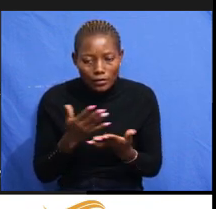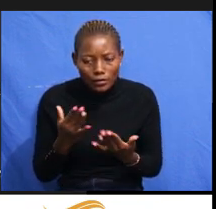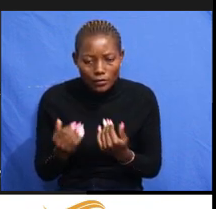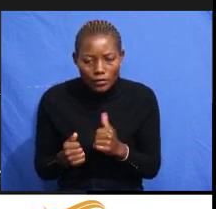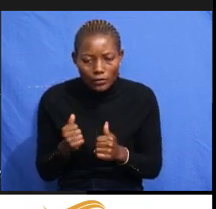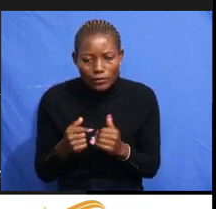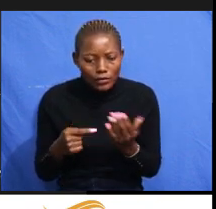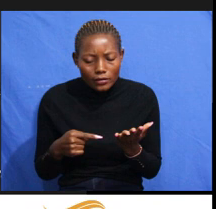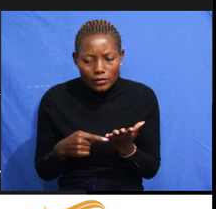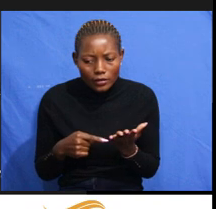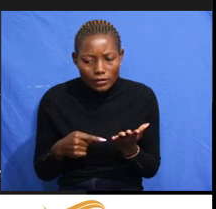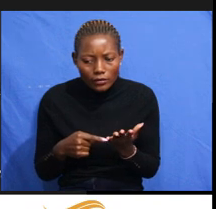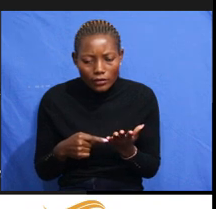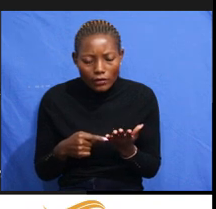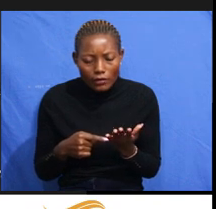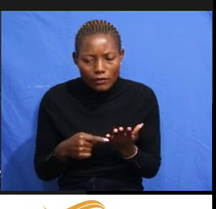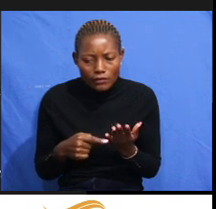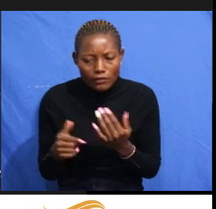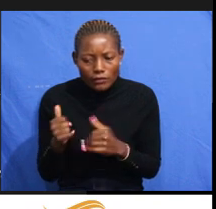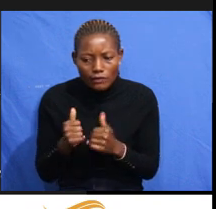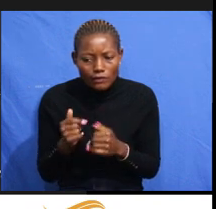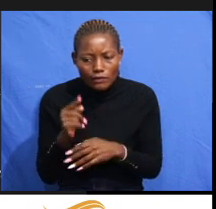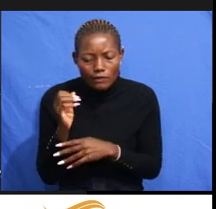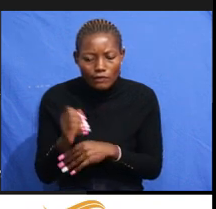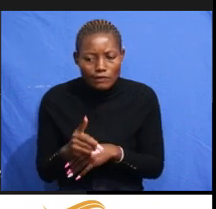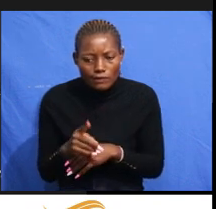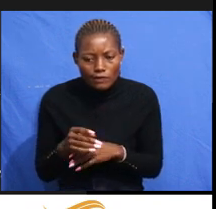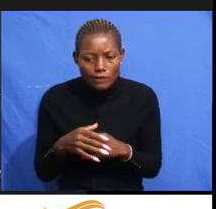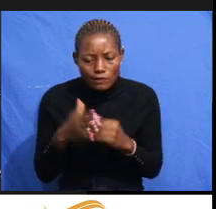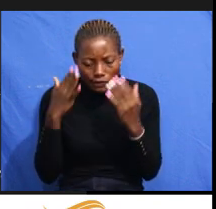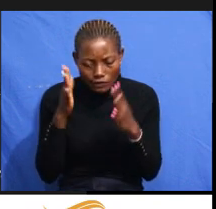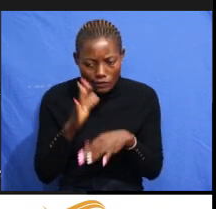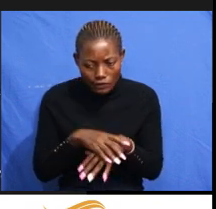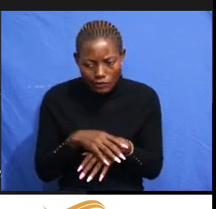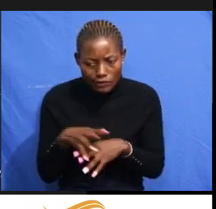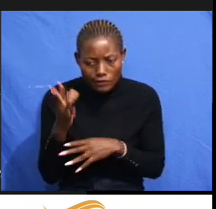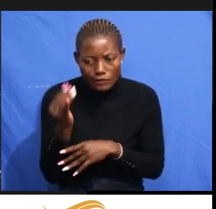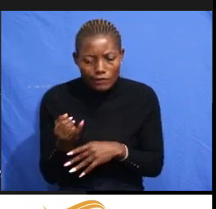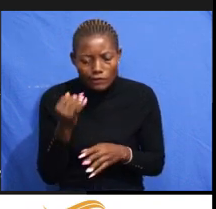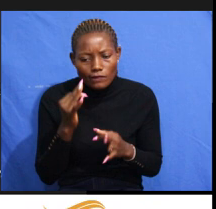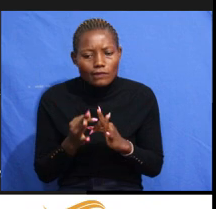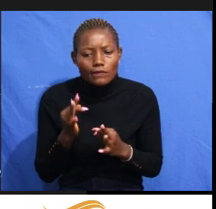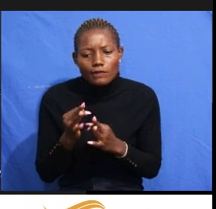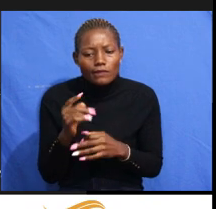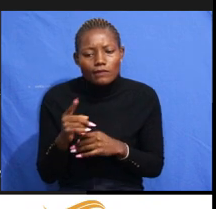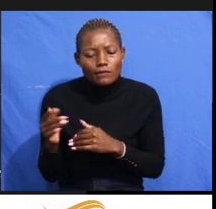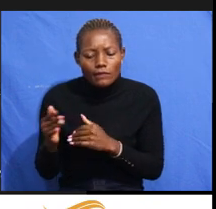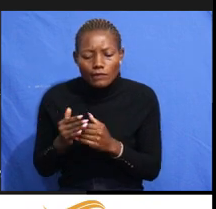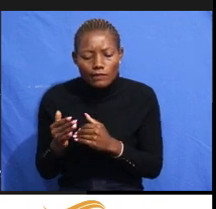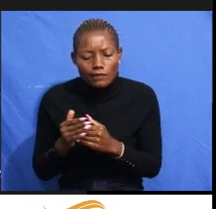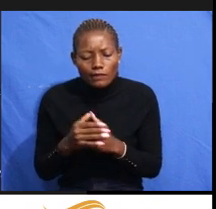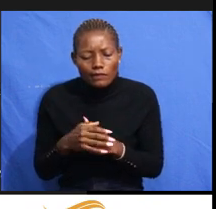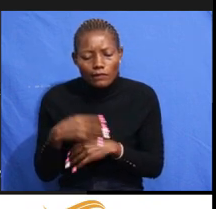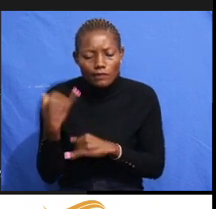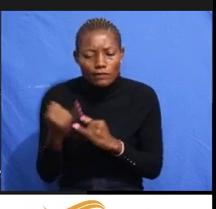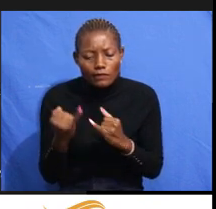so technical that you really need to look at that, because if you are approaching those playoffs, for me that